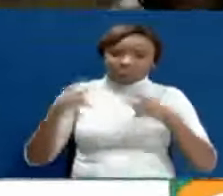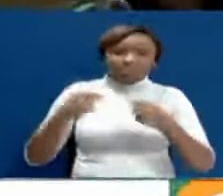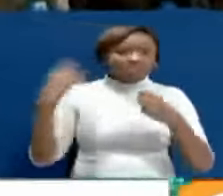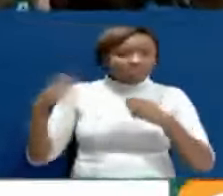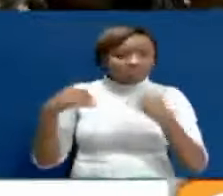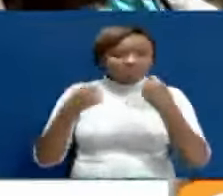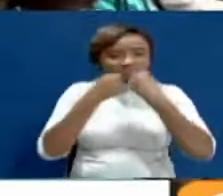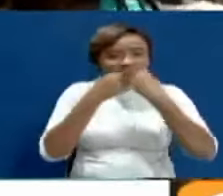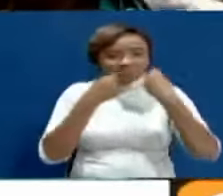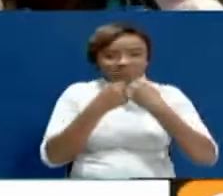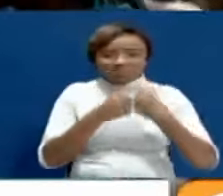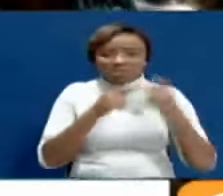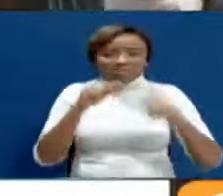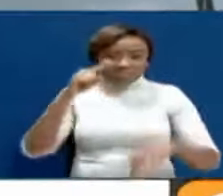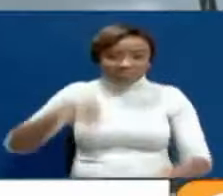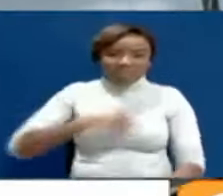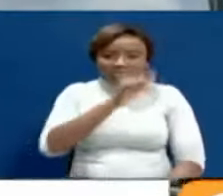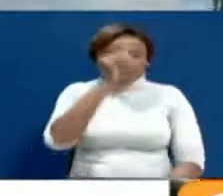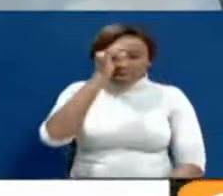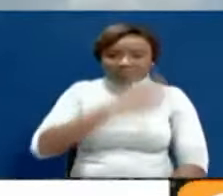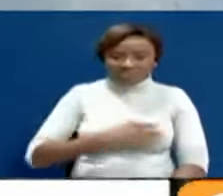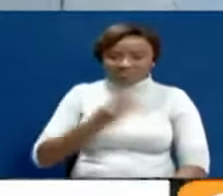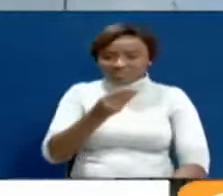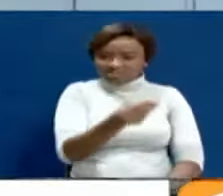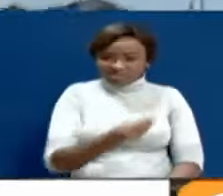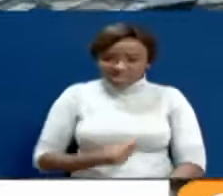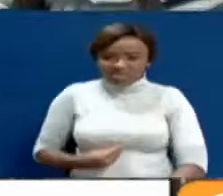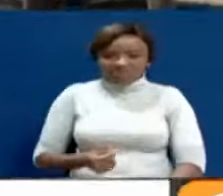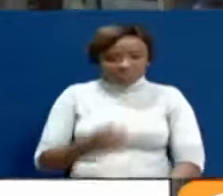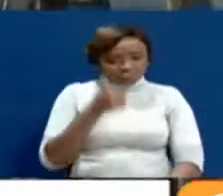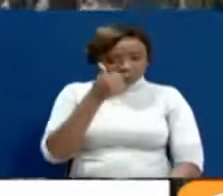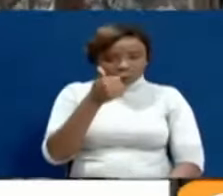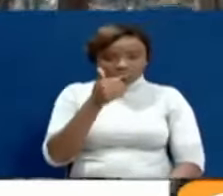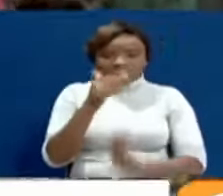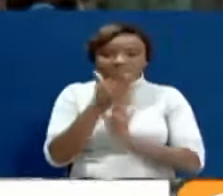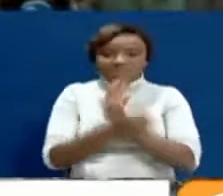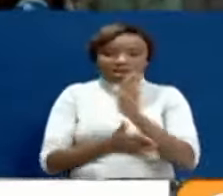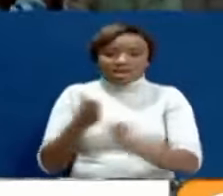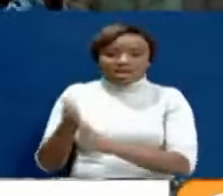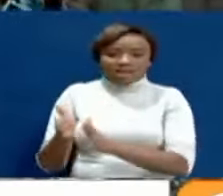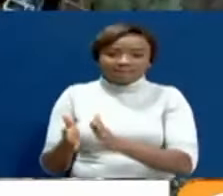evictions, demanding the government provides a proper resettlement